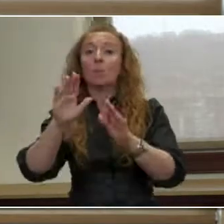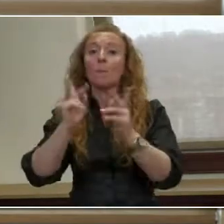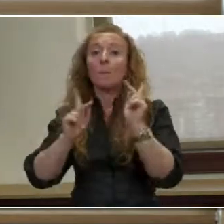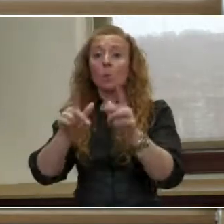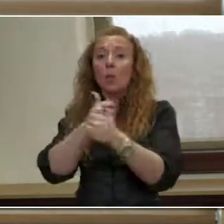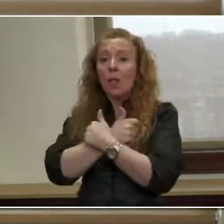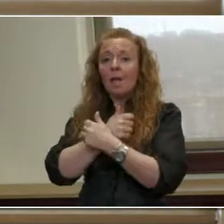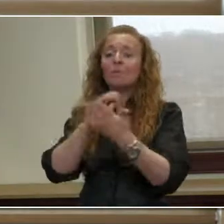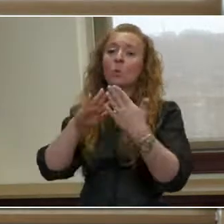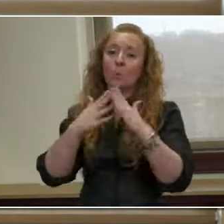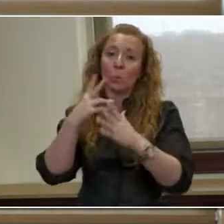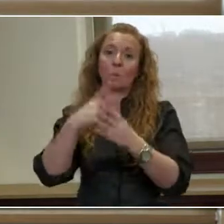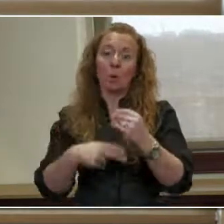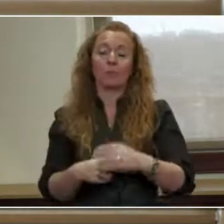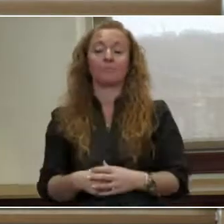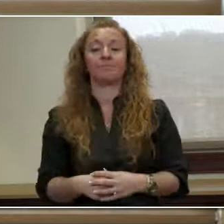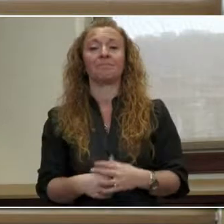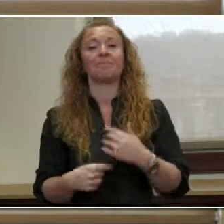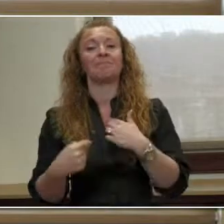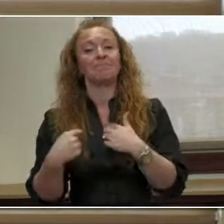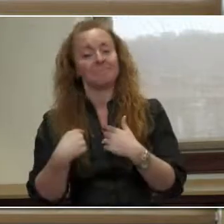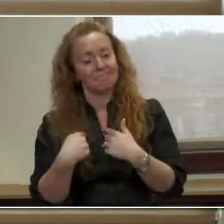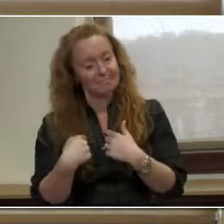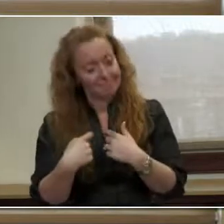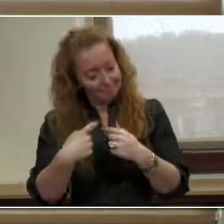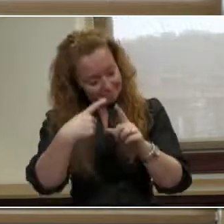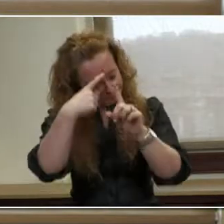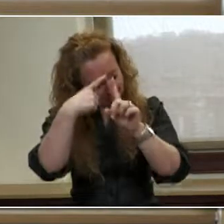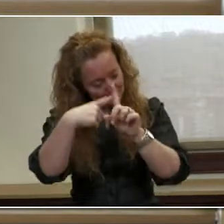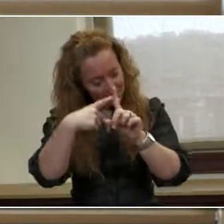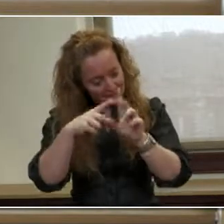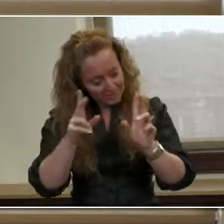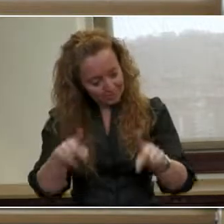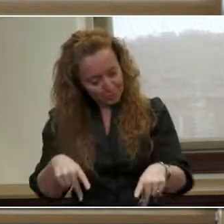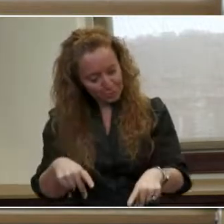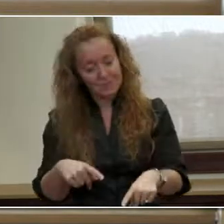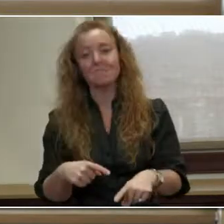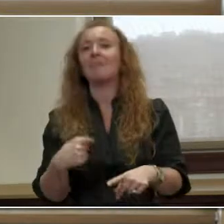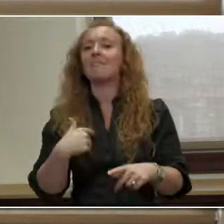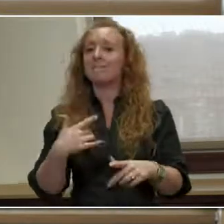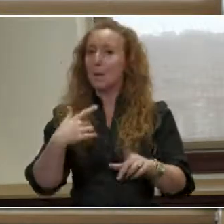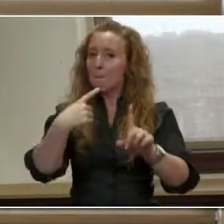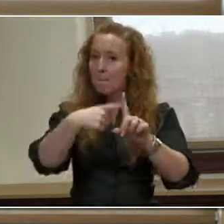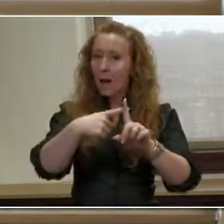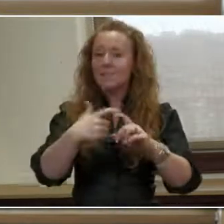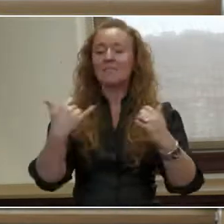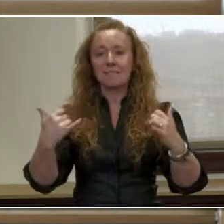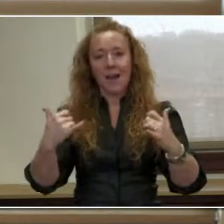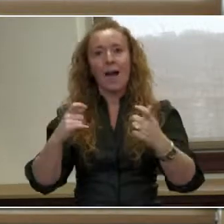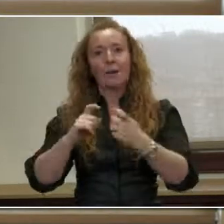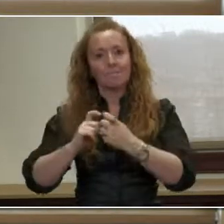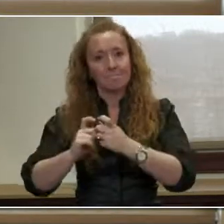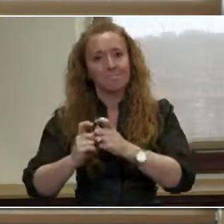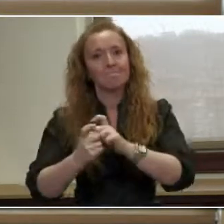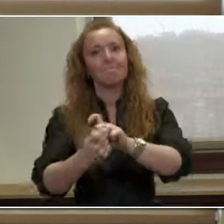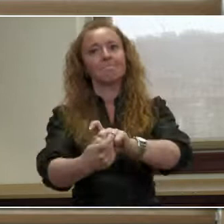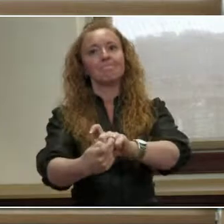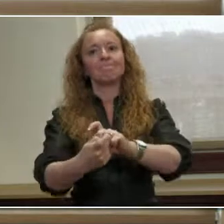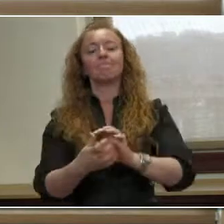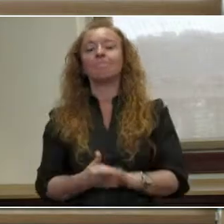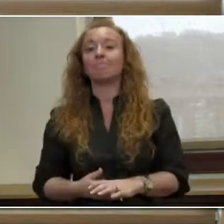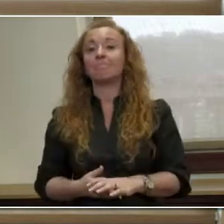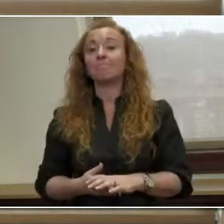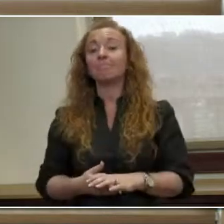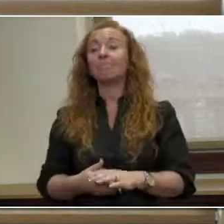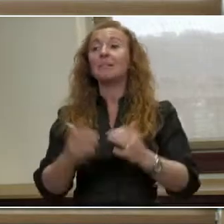community. I am an optimist at heart, and I am optimistic that we have turned a corner. As we